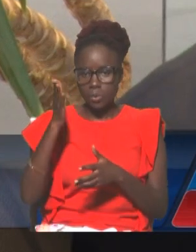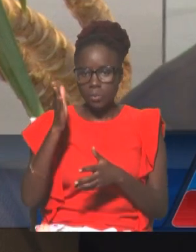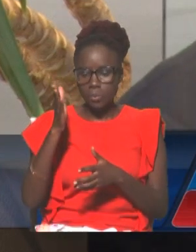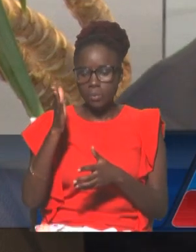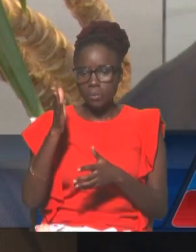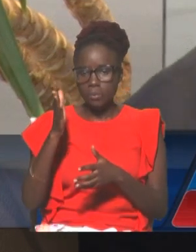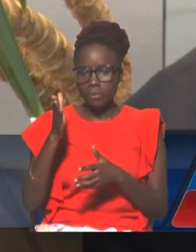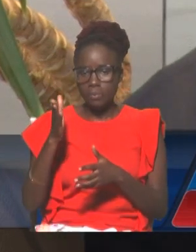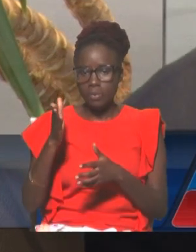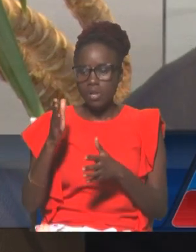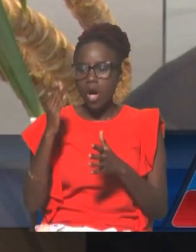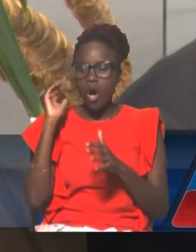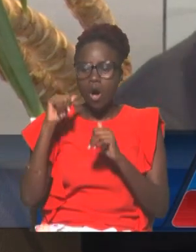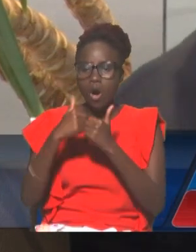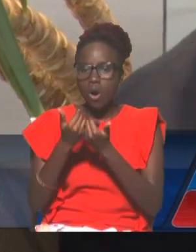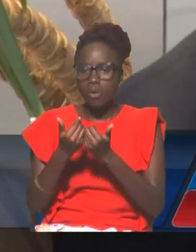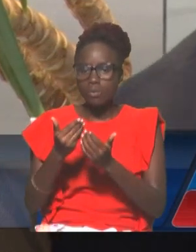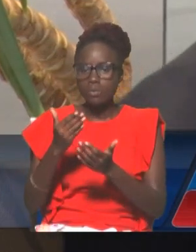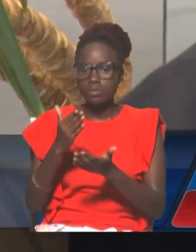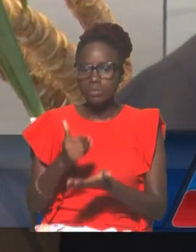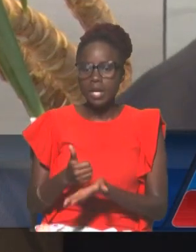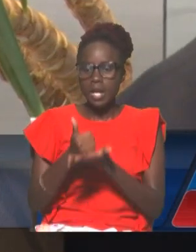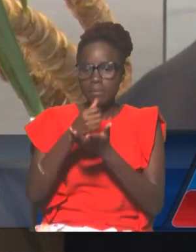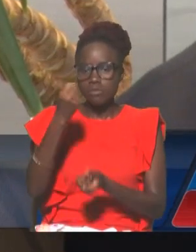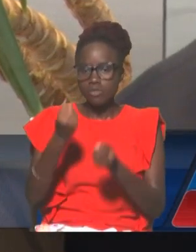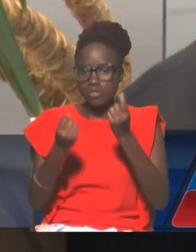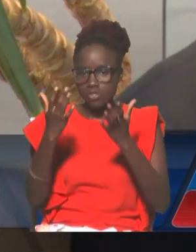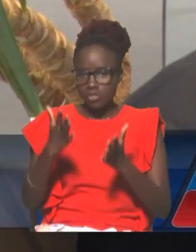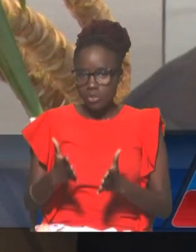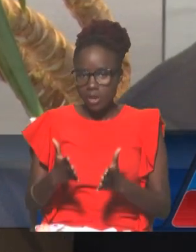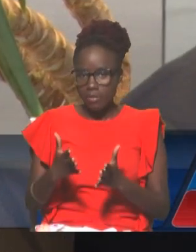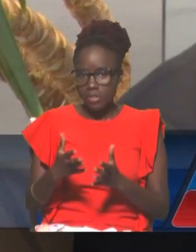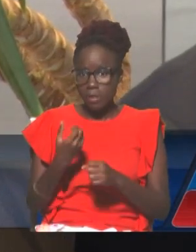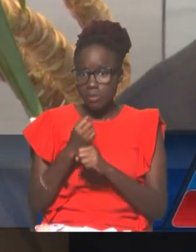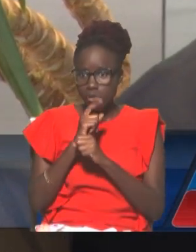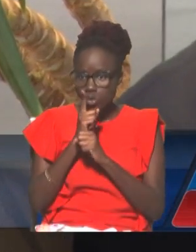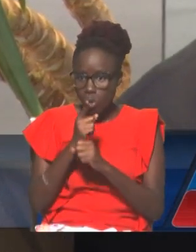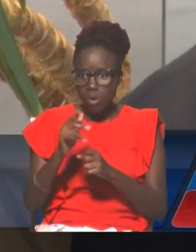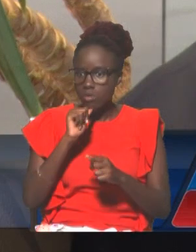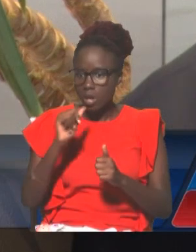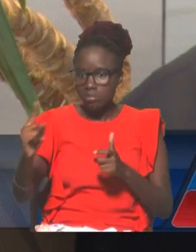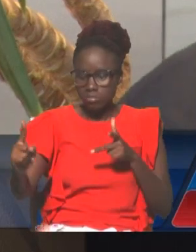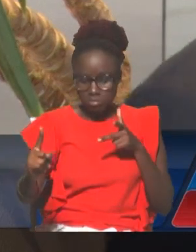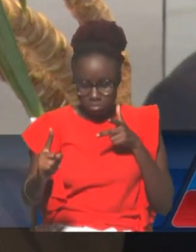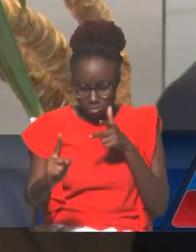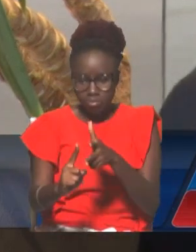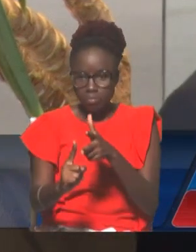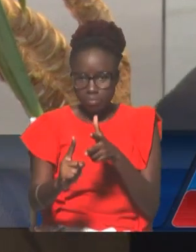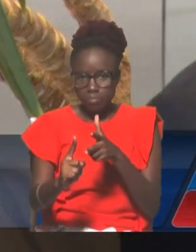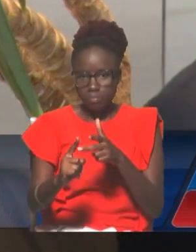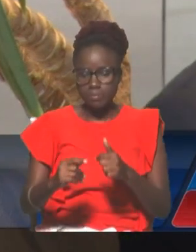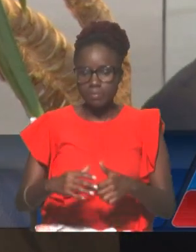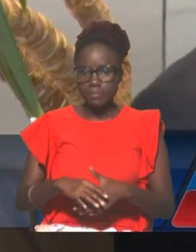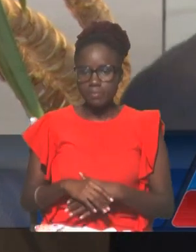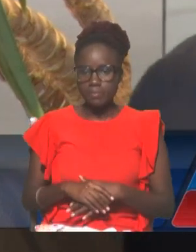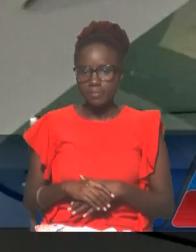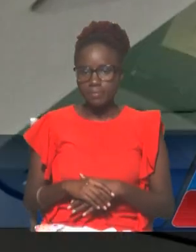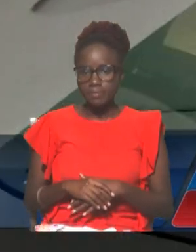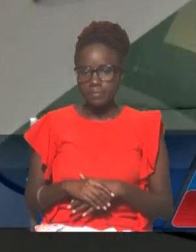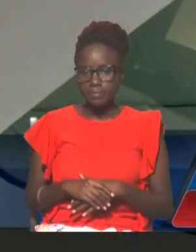how it needs to react and how it needs to help the driver react to ensure the safety of not only the occupants but the people